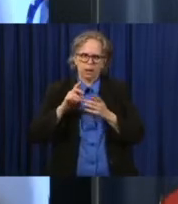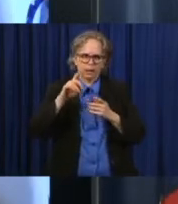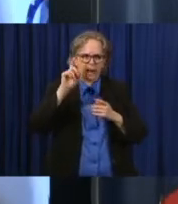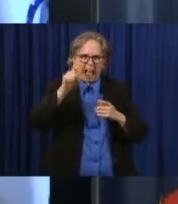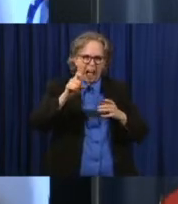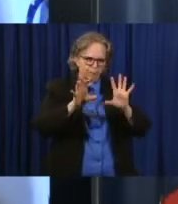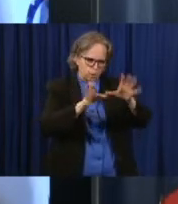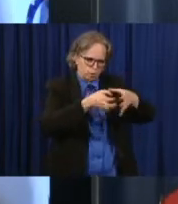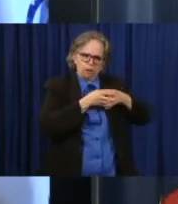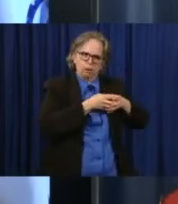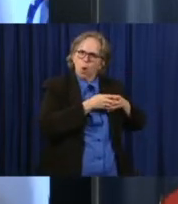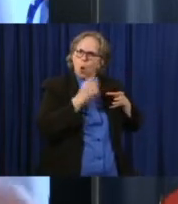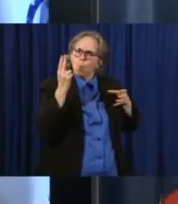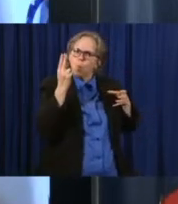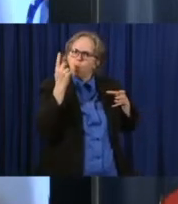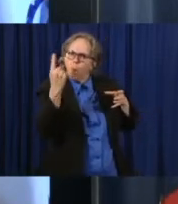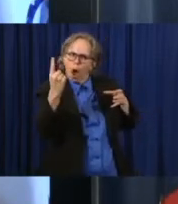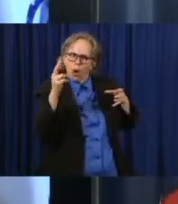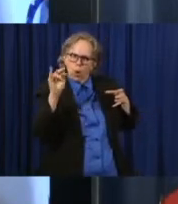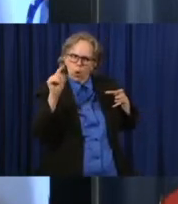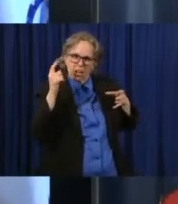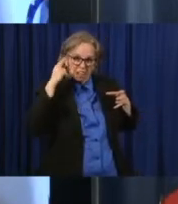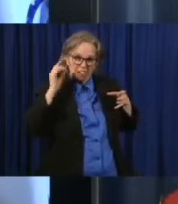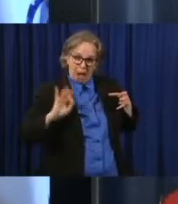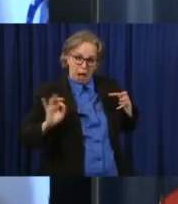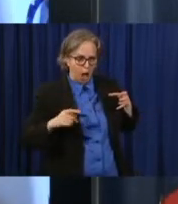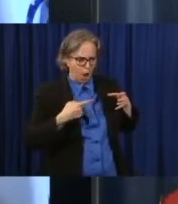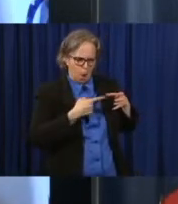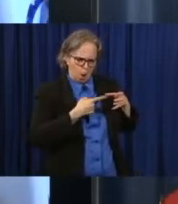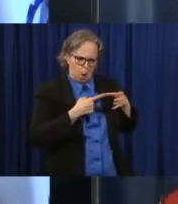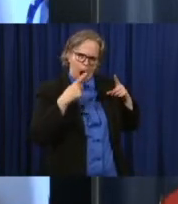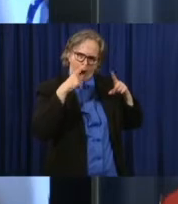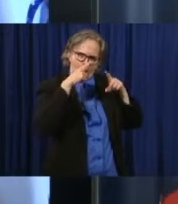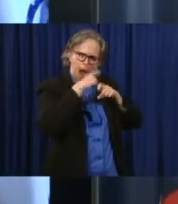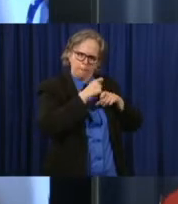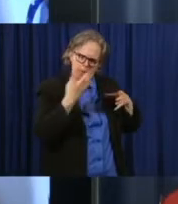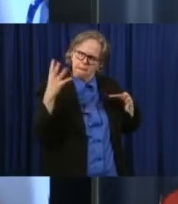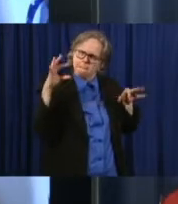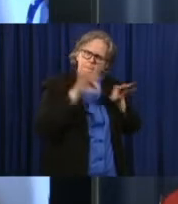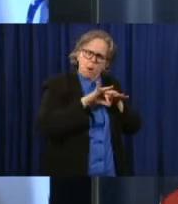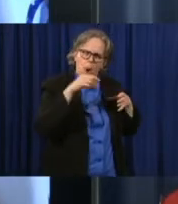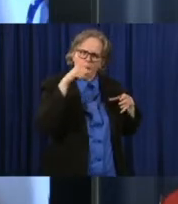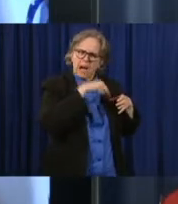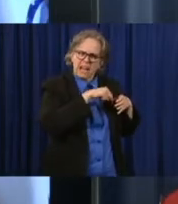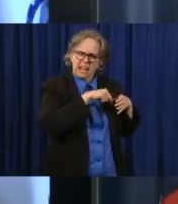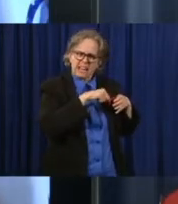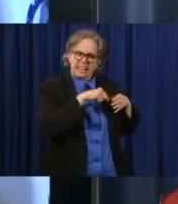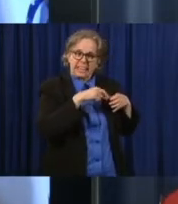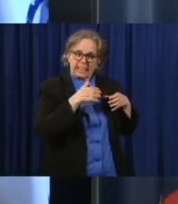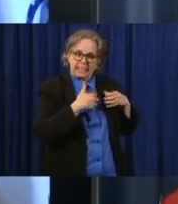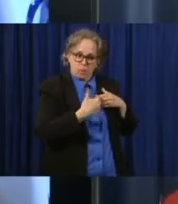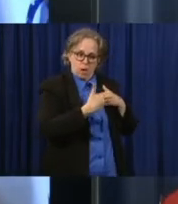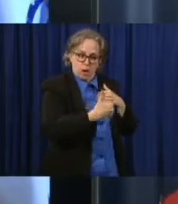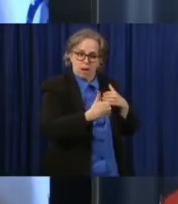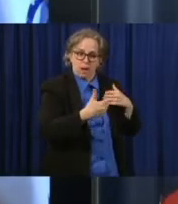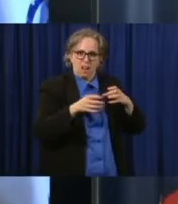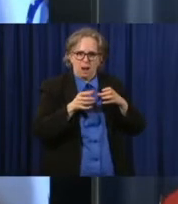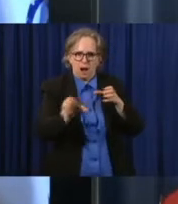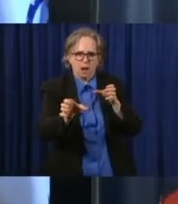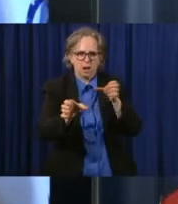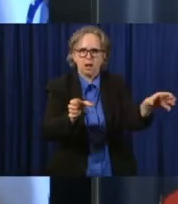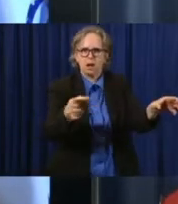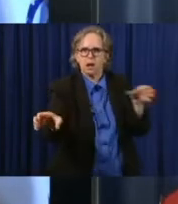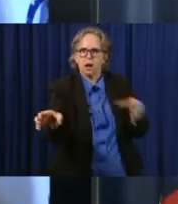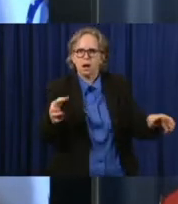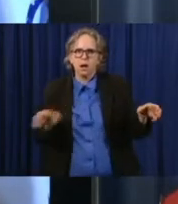when you're talking about COVID, and as the woman before me said, if you have everyone show up sick at the same time,